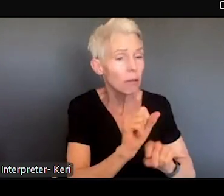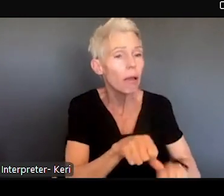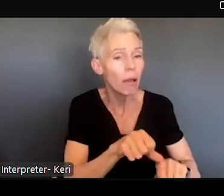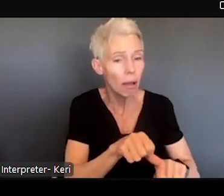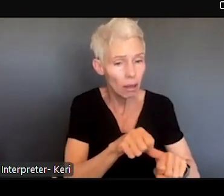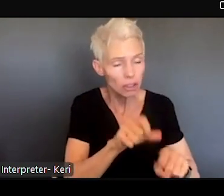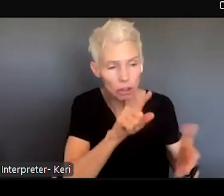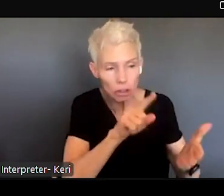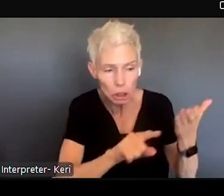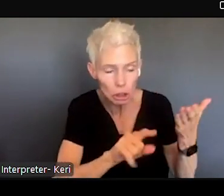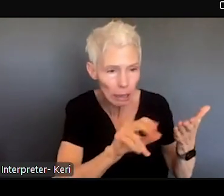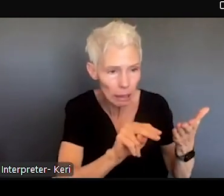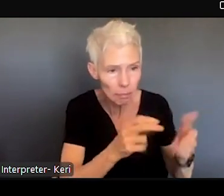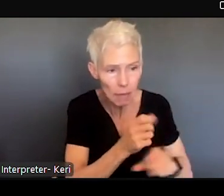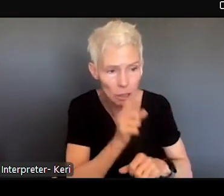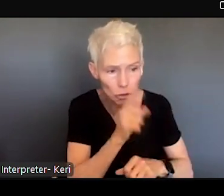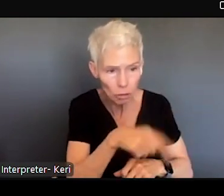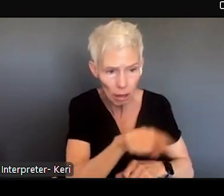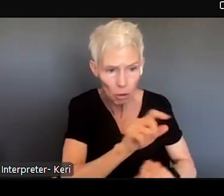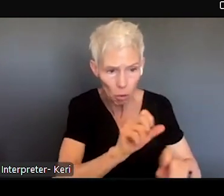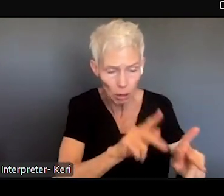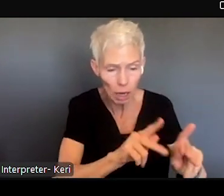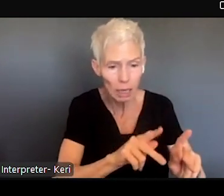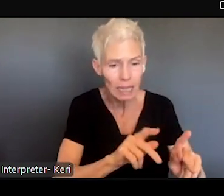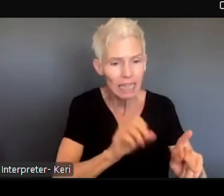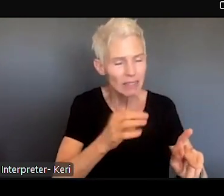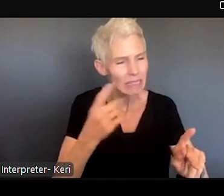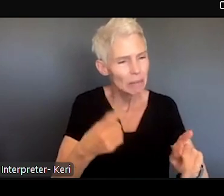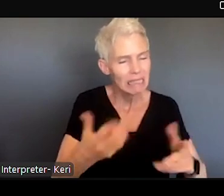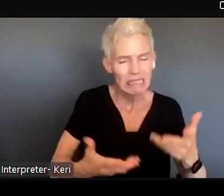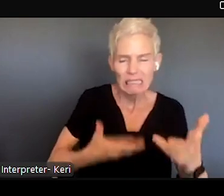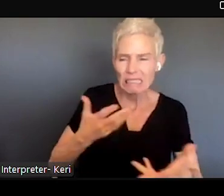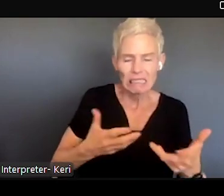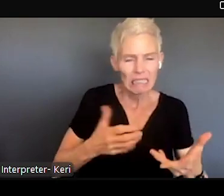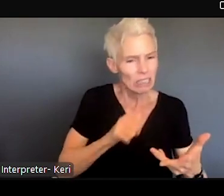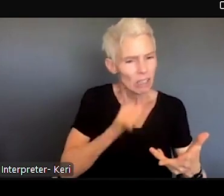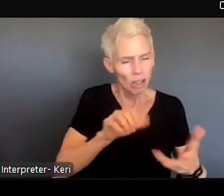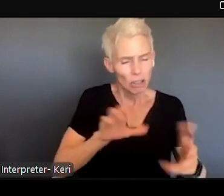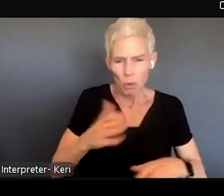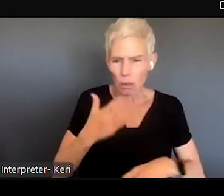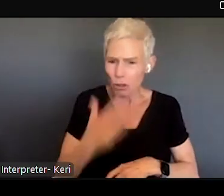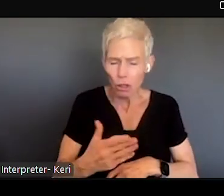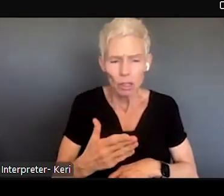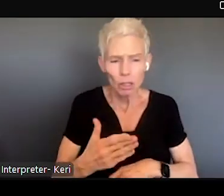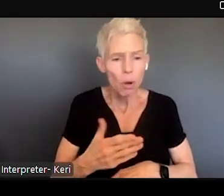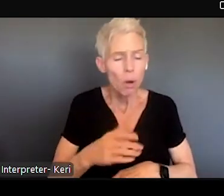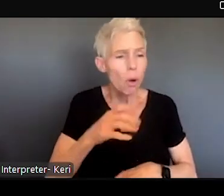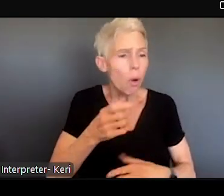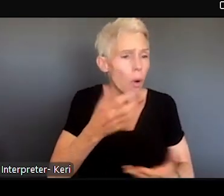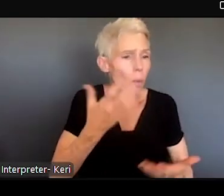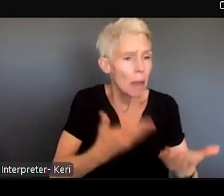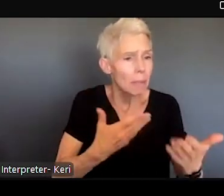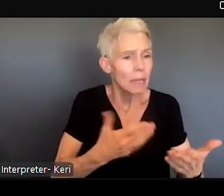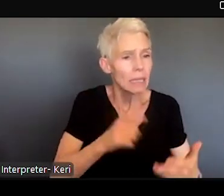as a check-in. And then if someone is still not doing well or maybe just needs additional support, then we'll go out in person as